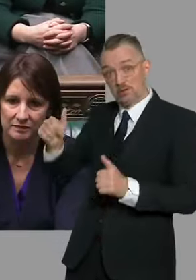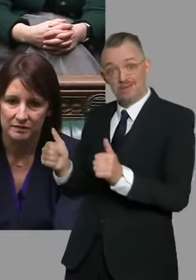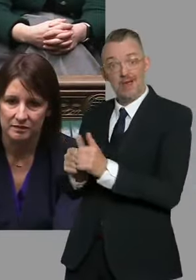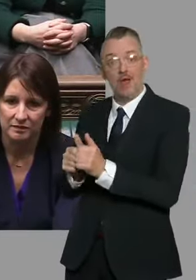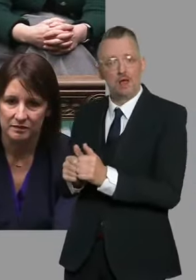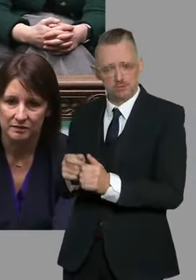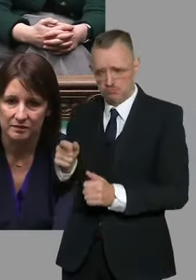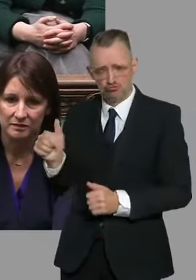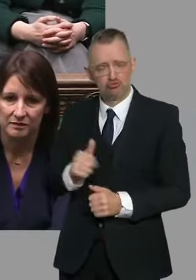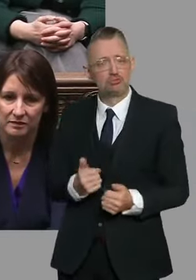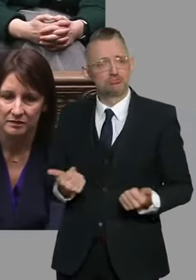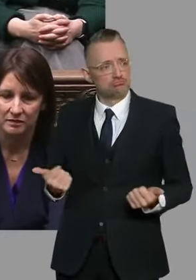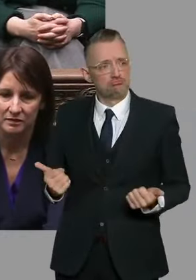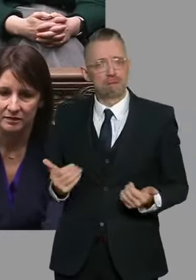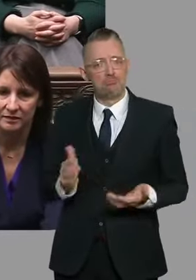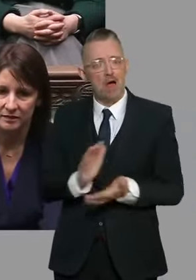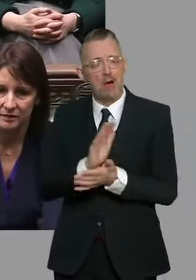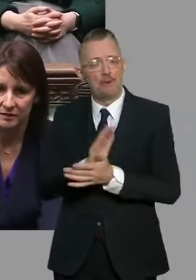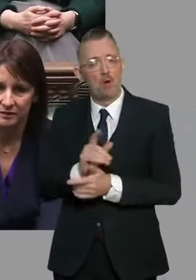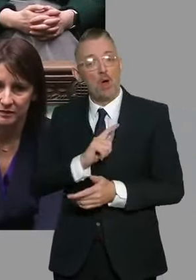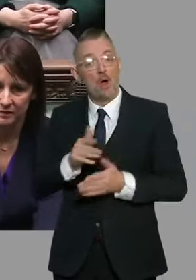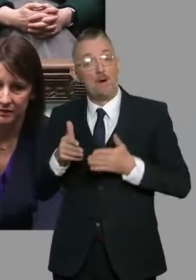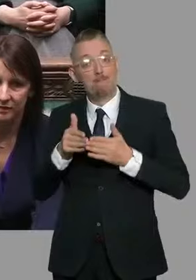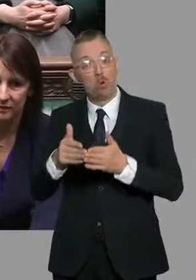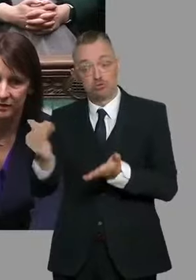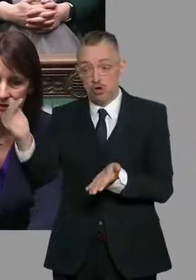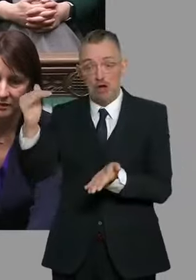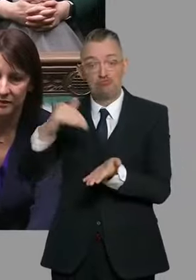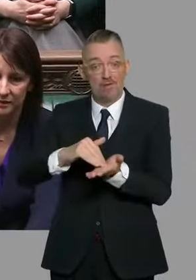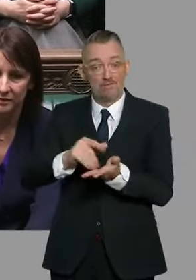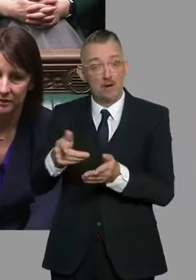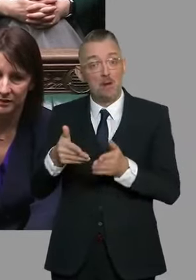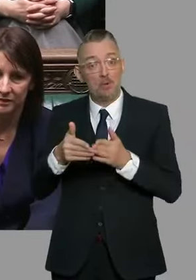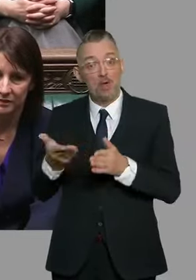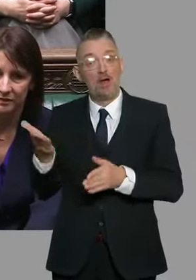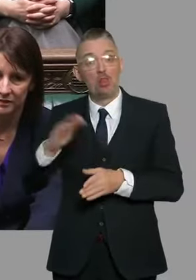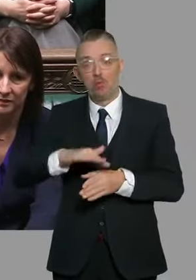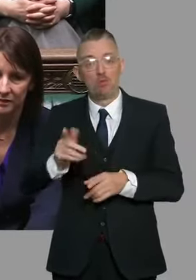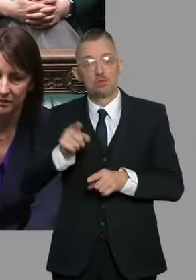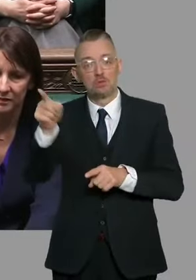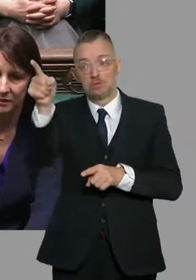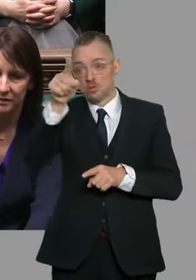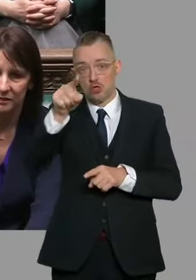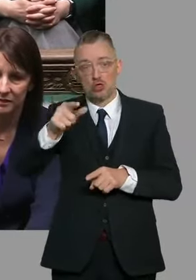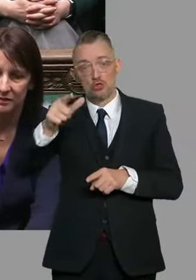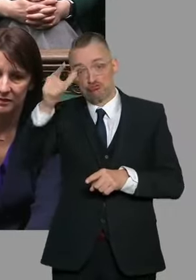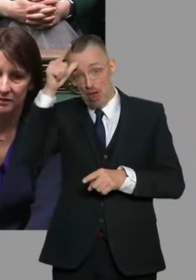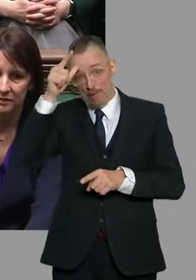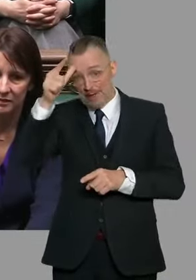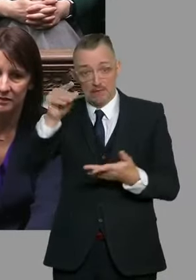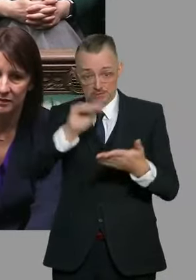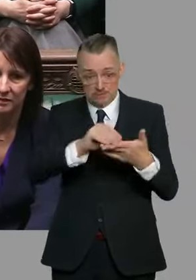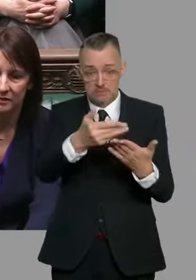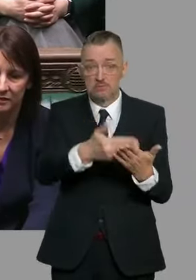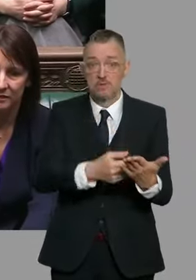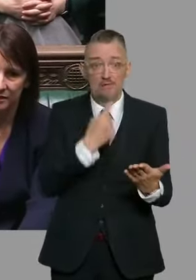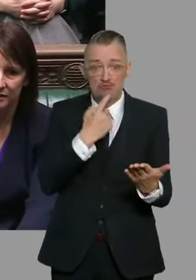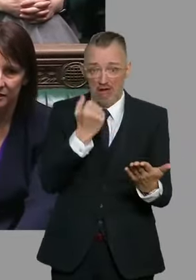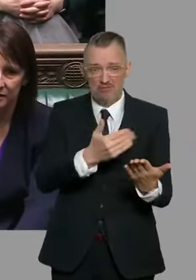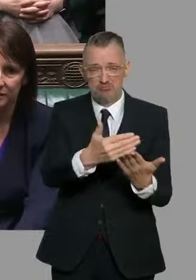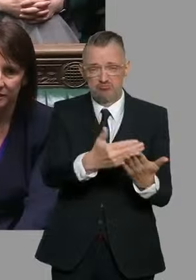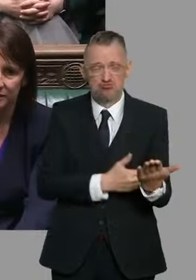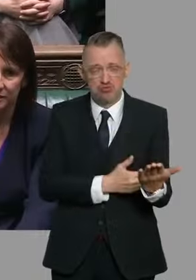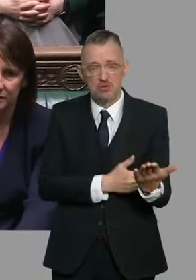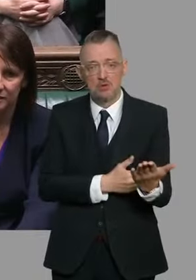the Channel are coming through Germany. That is well documented. There's been a difficulty in taking enforcement action,